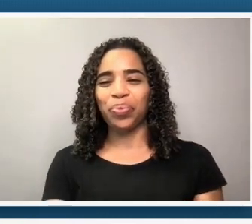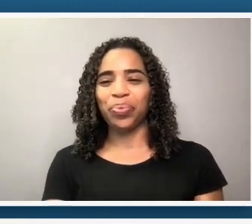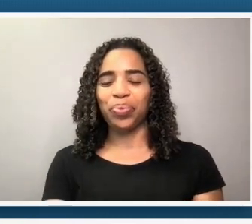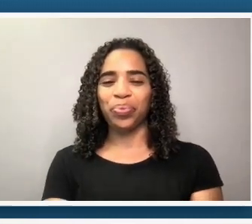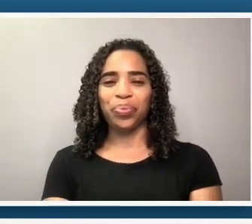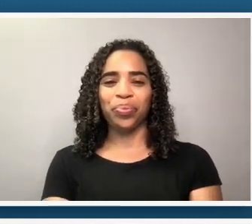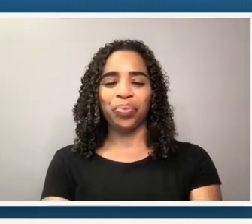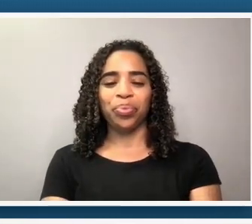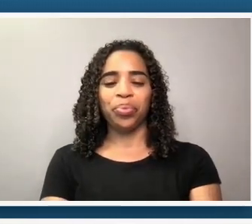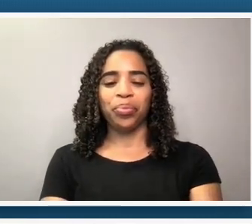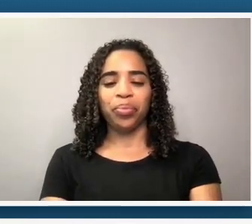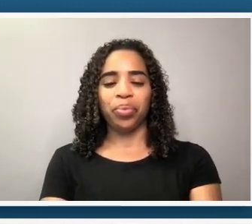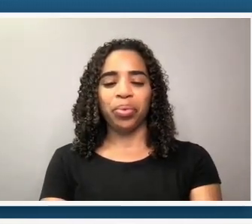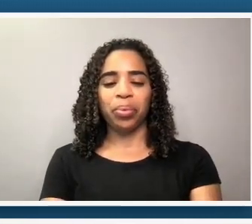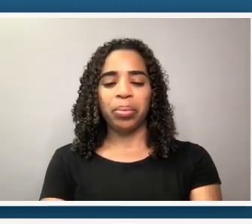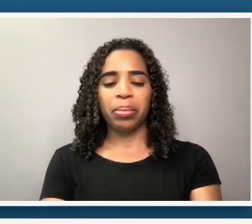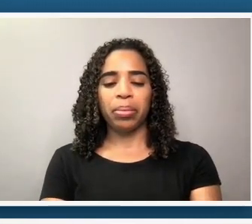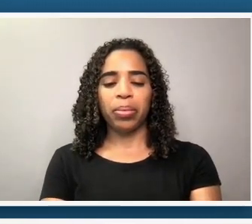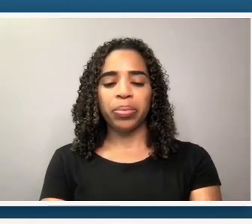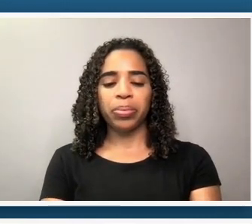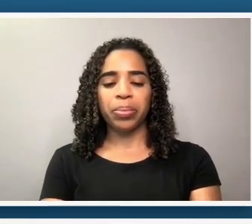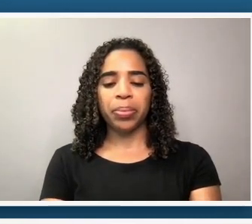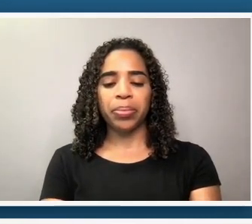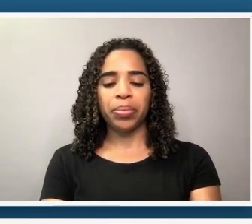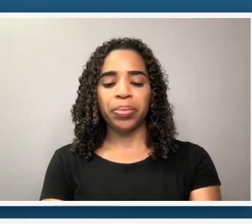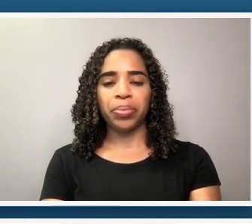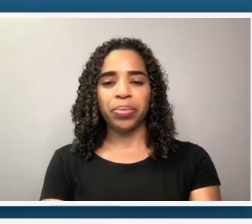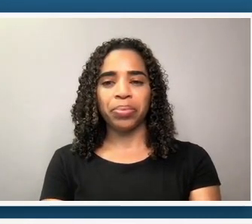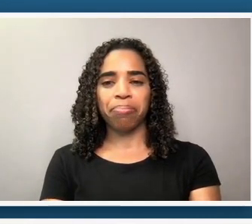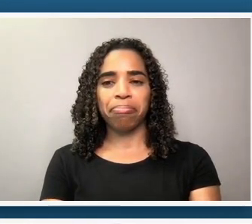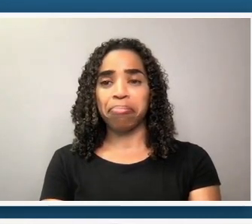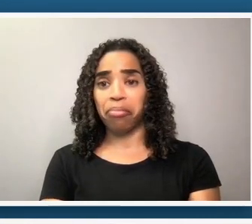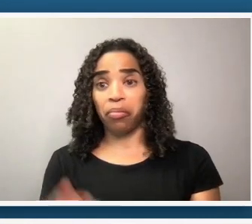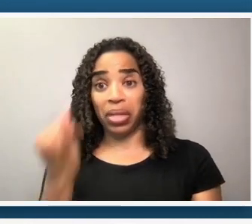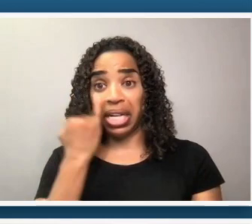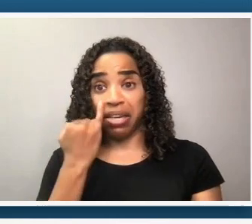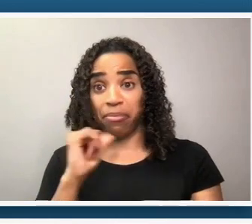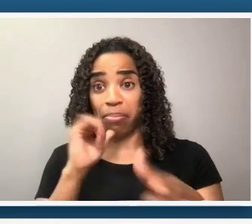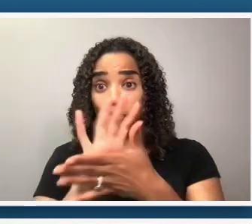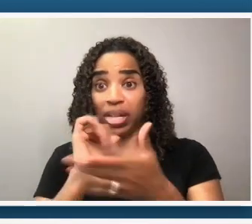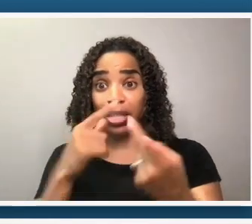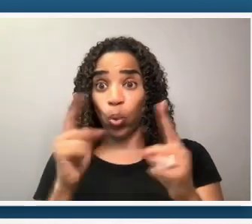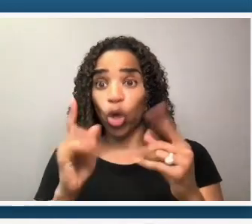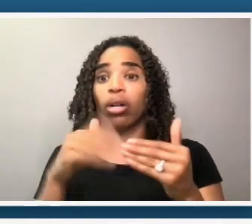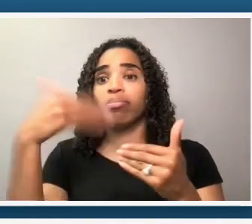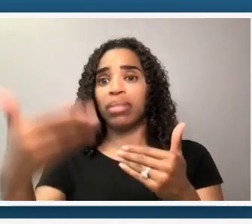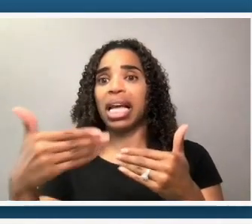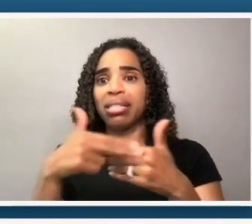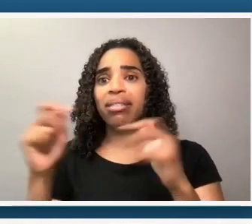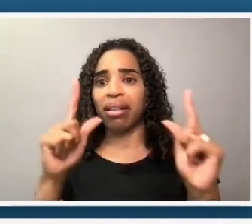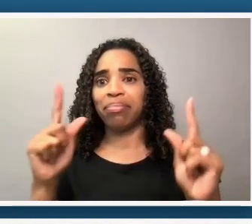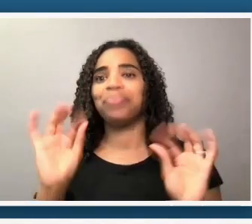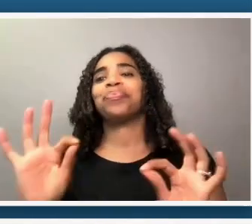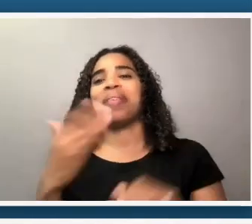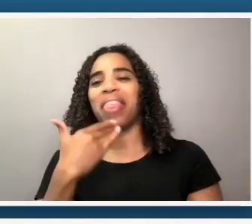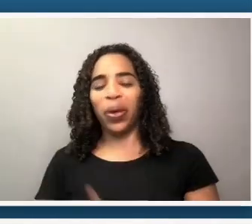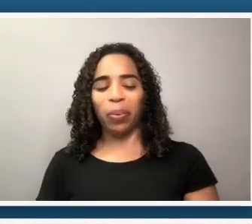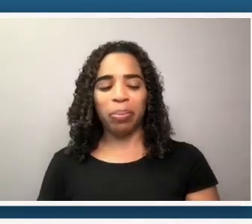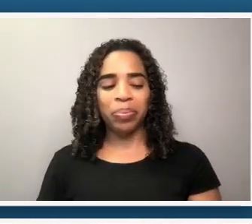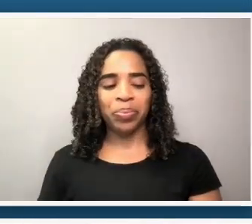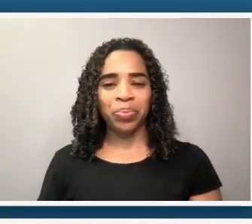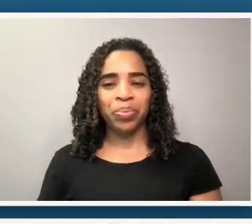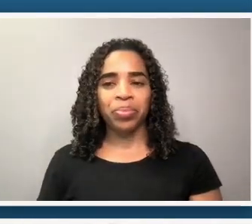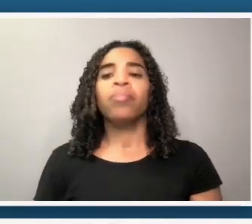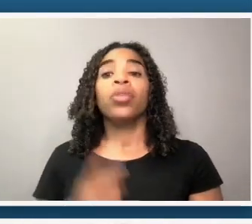And if not, that's fine. We can move over to the next slide. Perfect, thank you. So here you see me